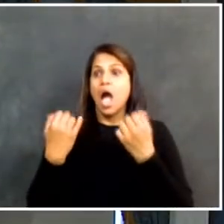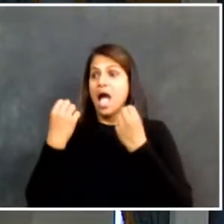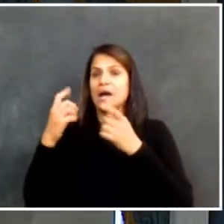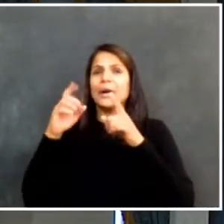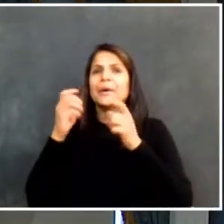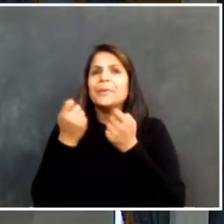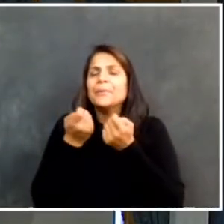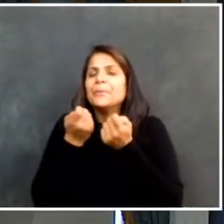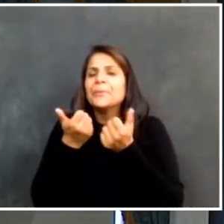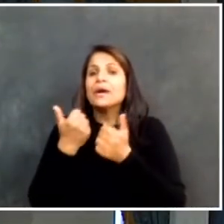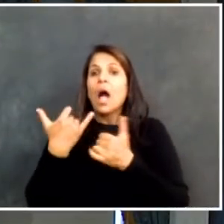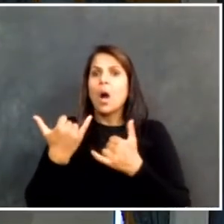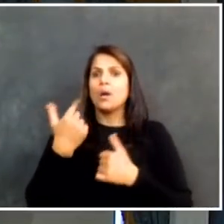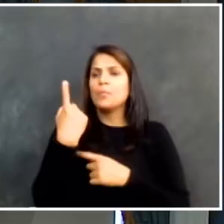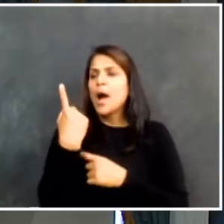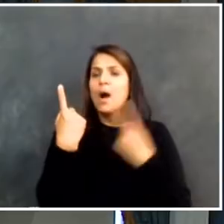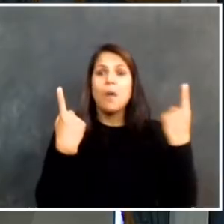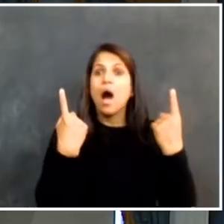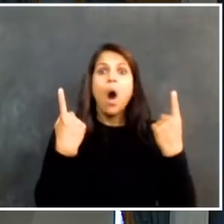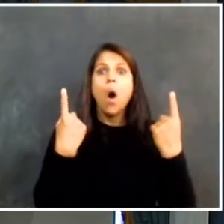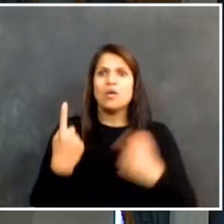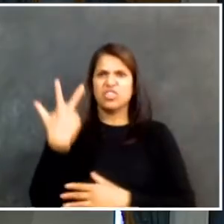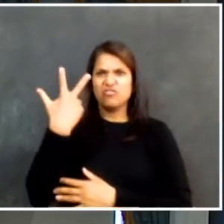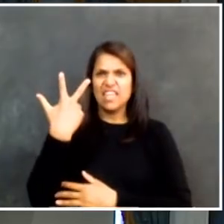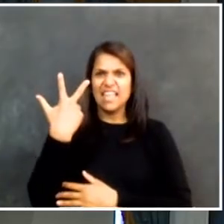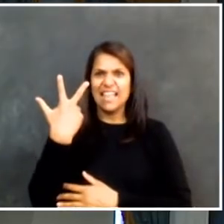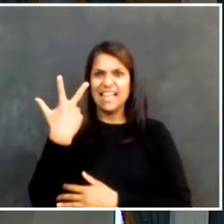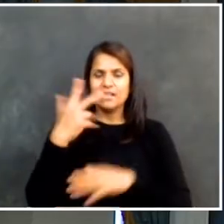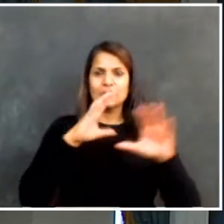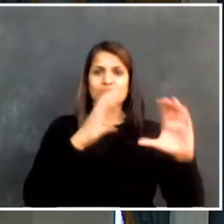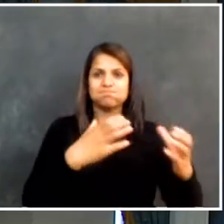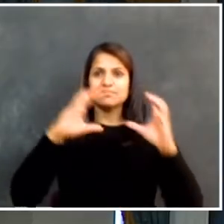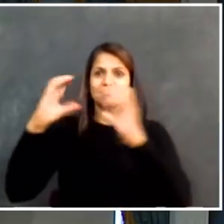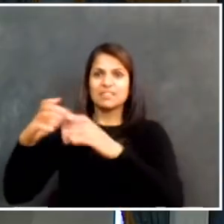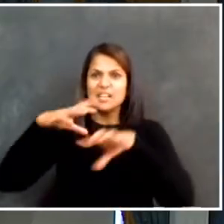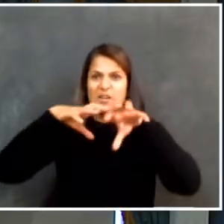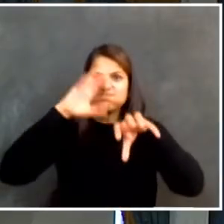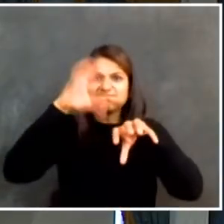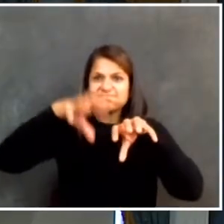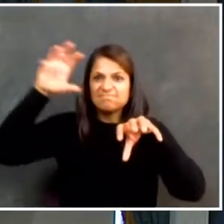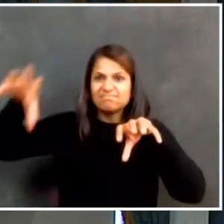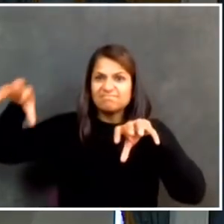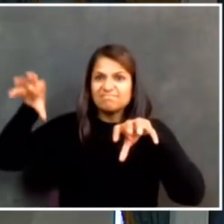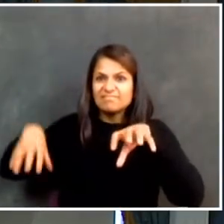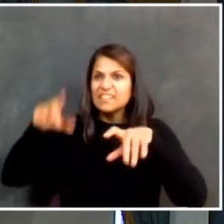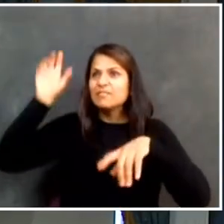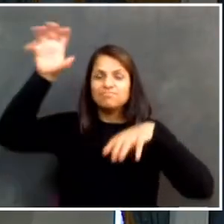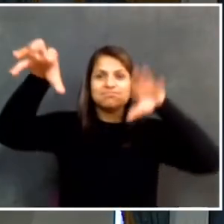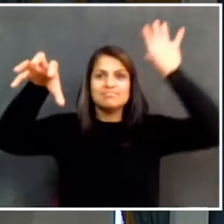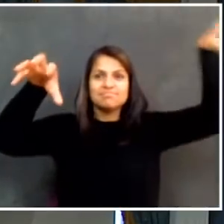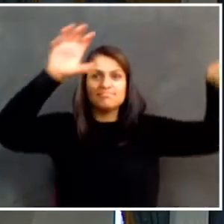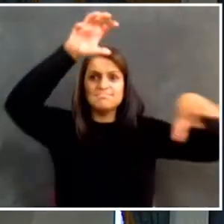Yoav from the city is up next. Yoav. Hi, Mr. Mayor. I'm wondering about the city's assessment of its